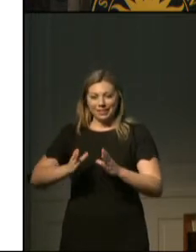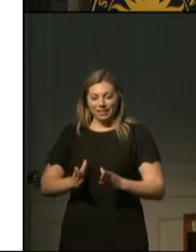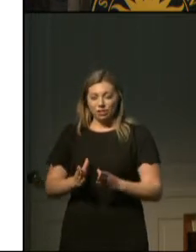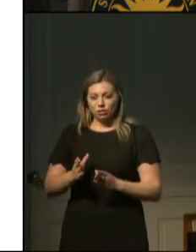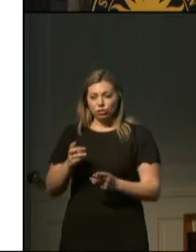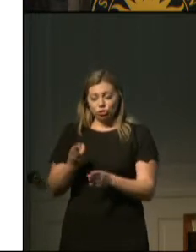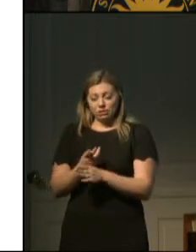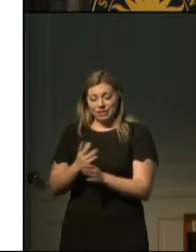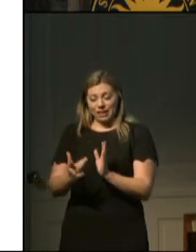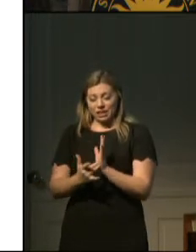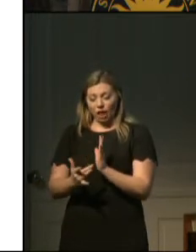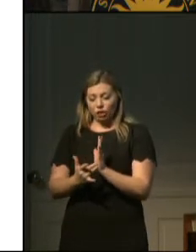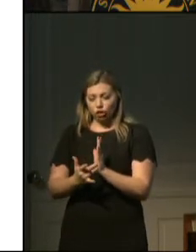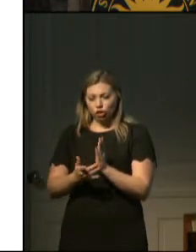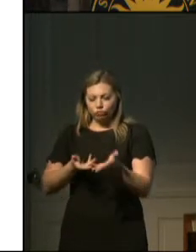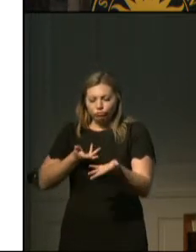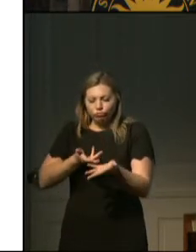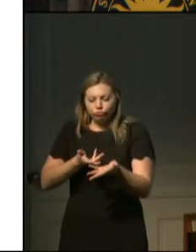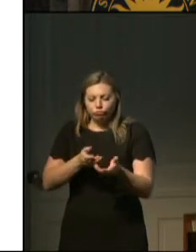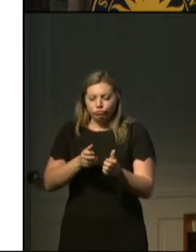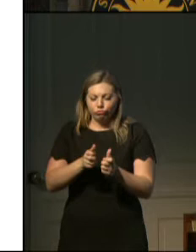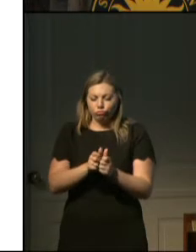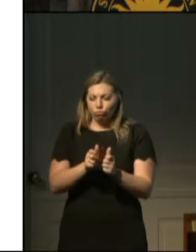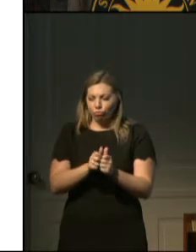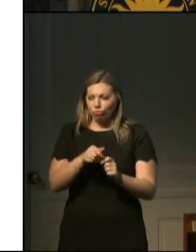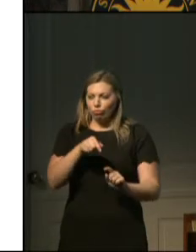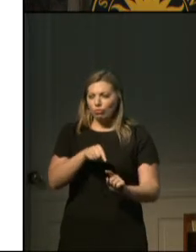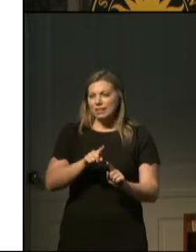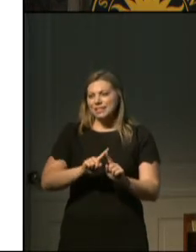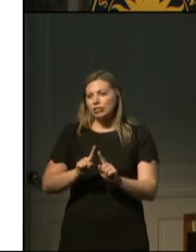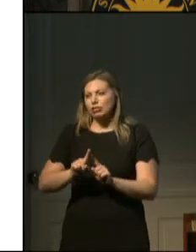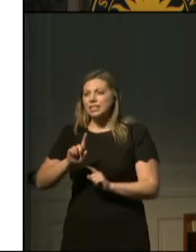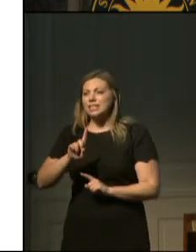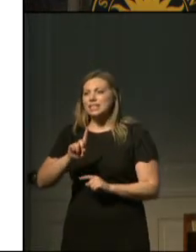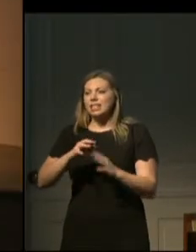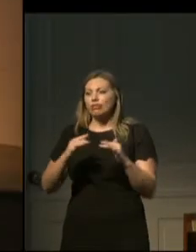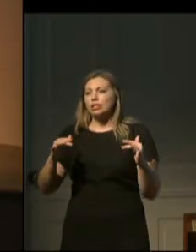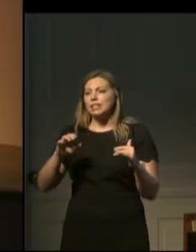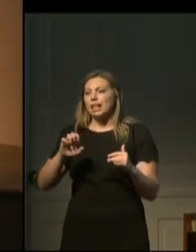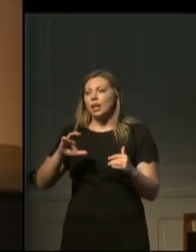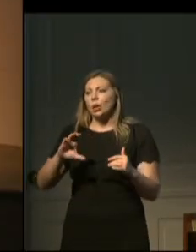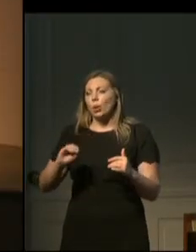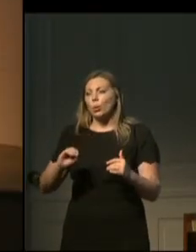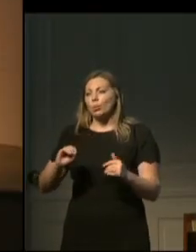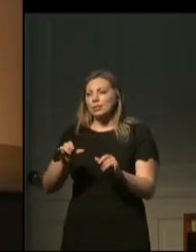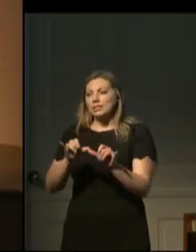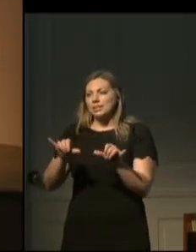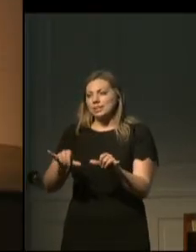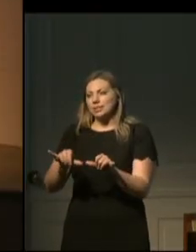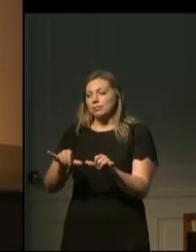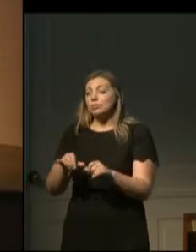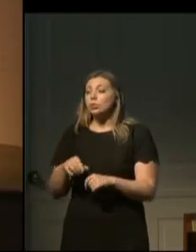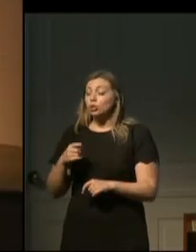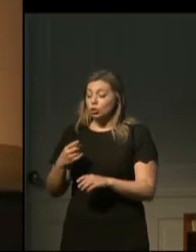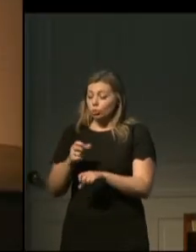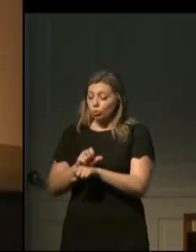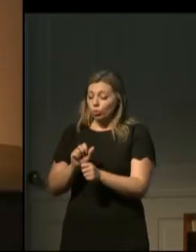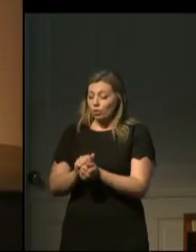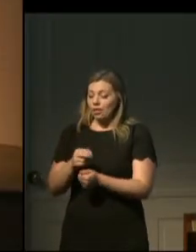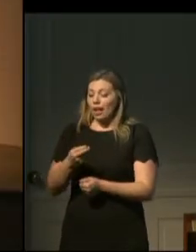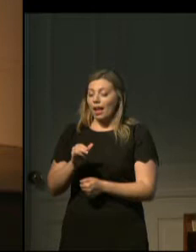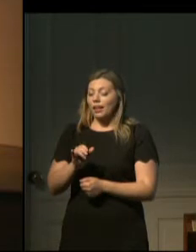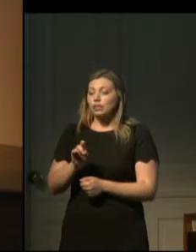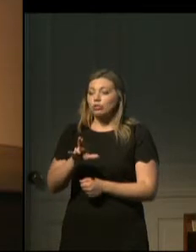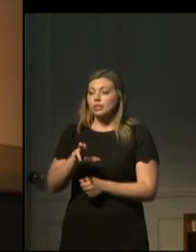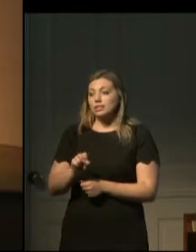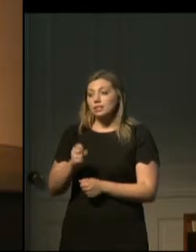technology to engage in understanding and preserving diverse ecosystems. She's done this through her work with Hydrus, both